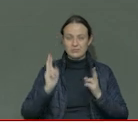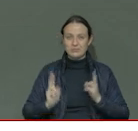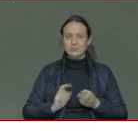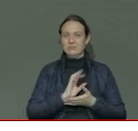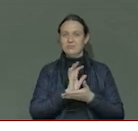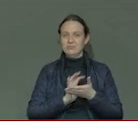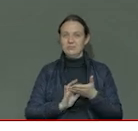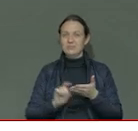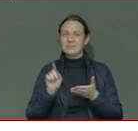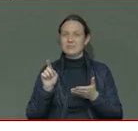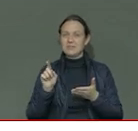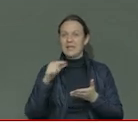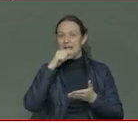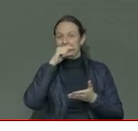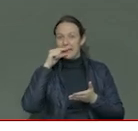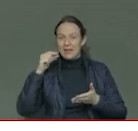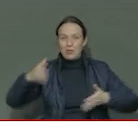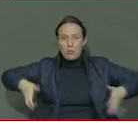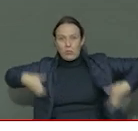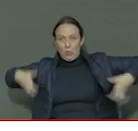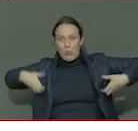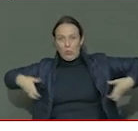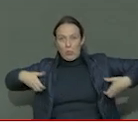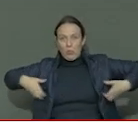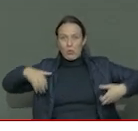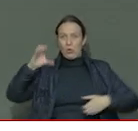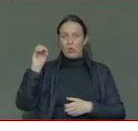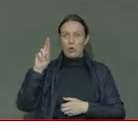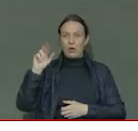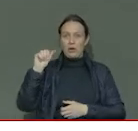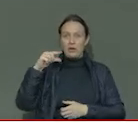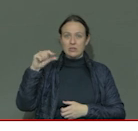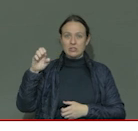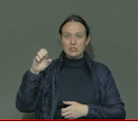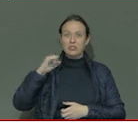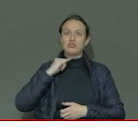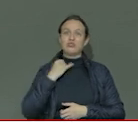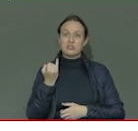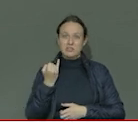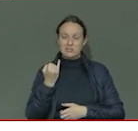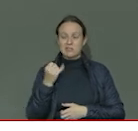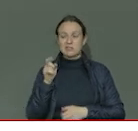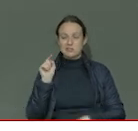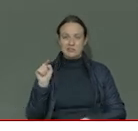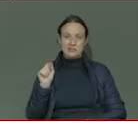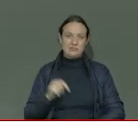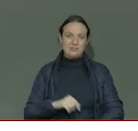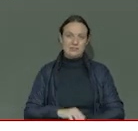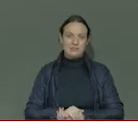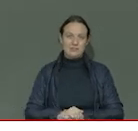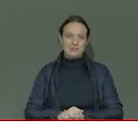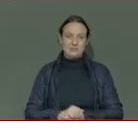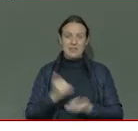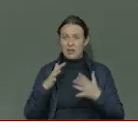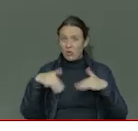is orange juice, the orangutan. In the human story, she represents orange juice, the orangutan. Right, so far, are we fine